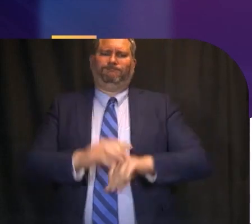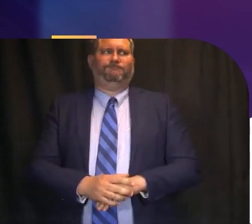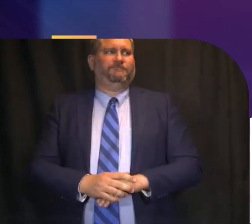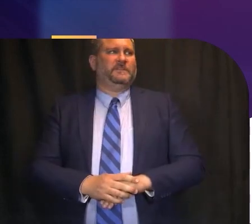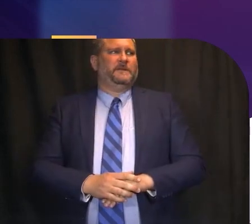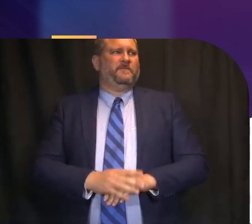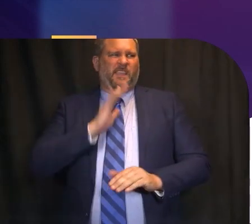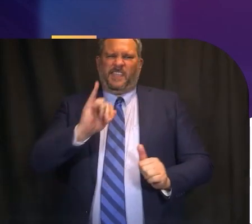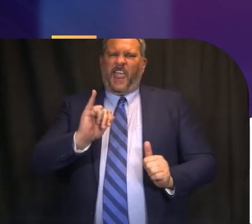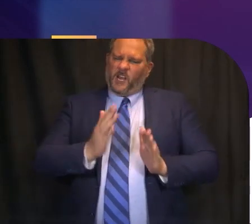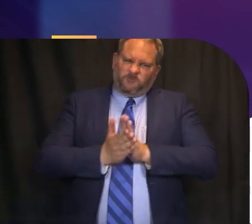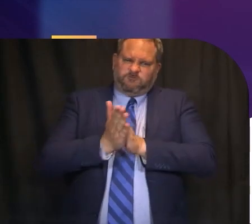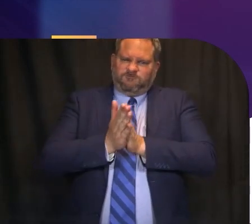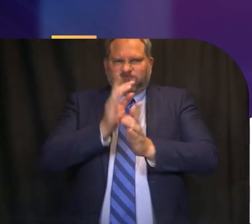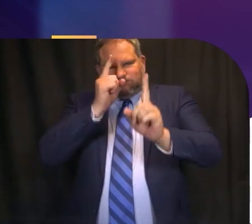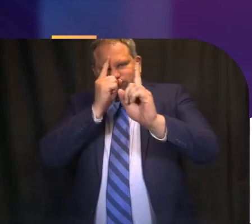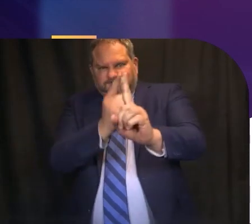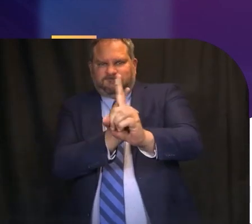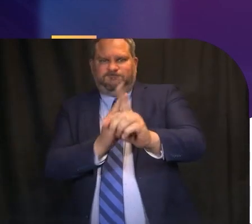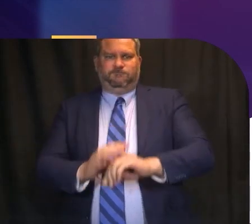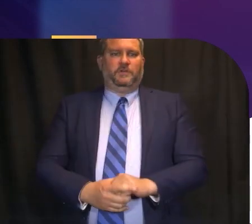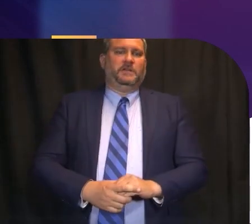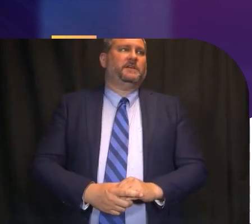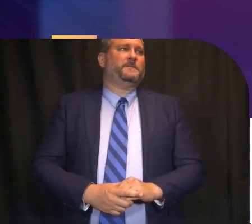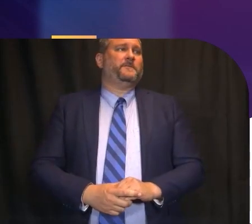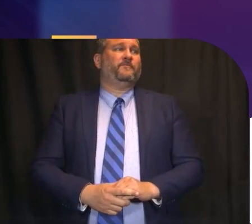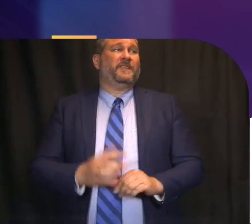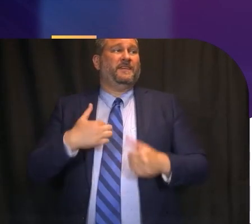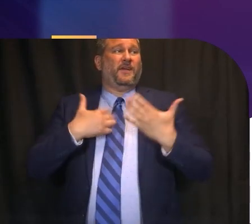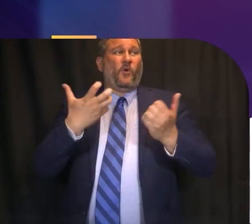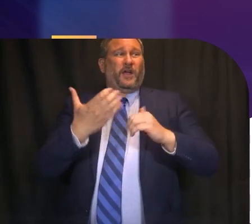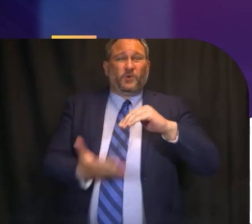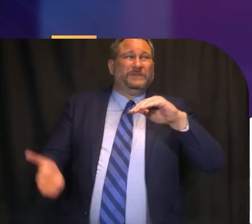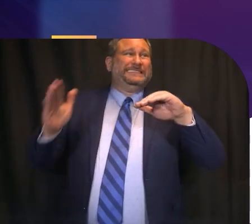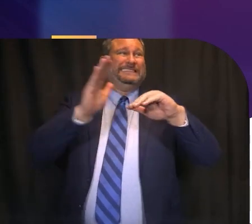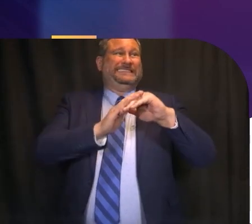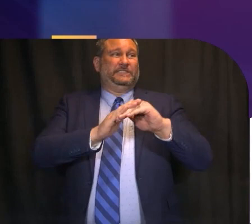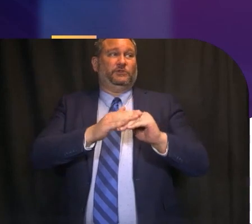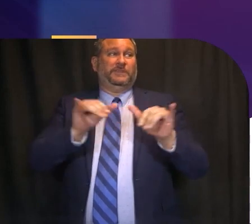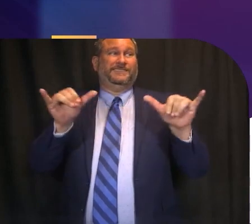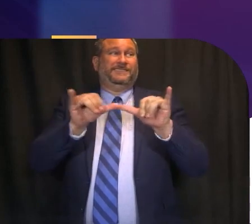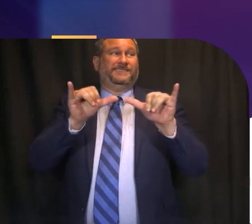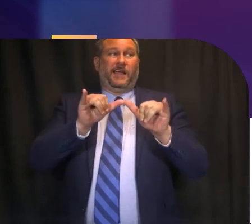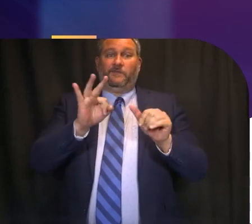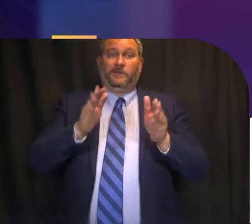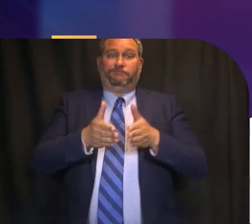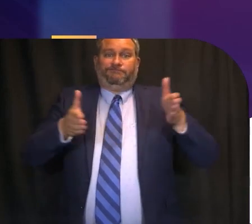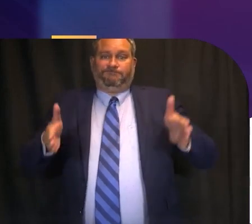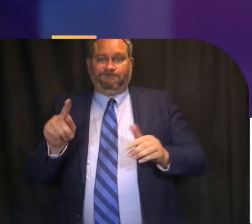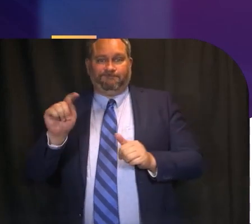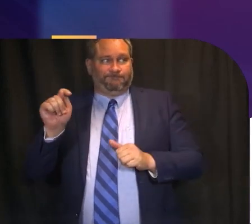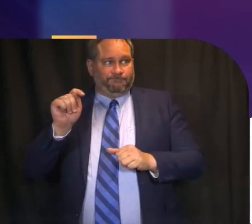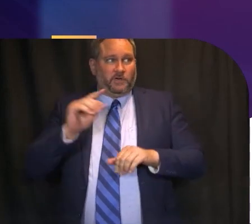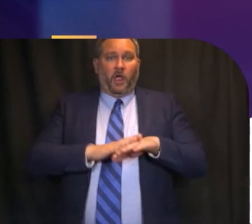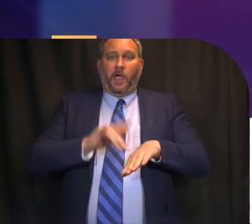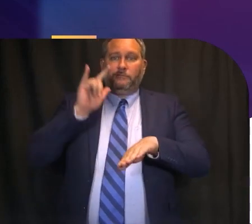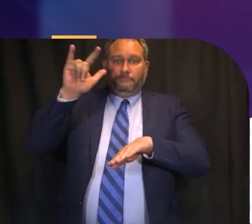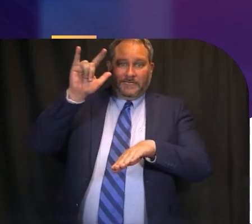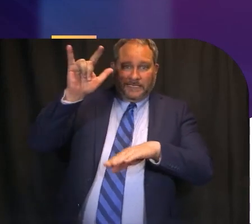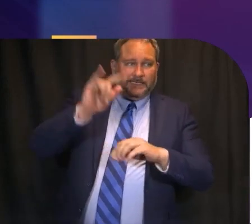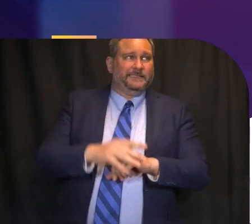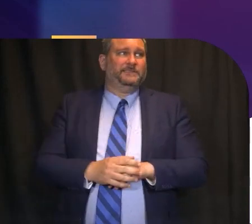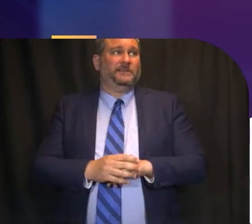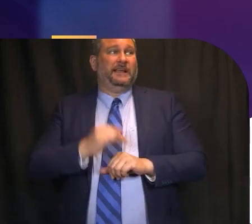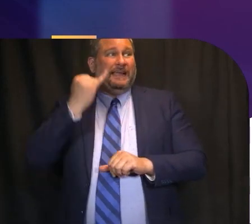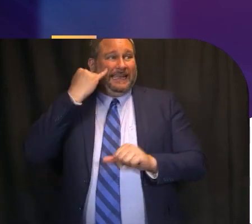increase the size of lavatories on single-aisle aircraft so passengers who use wheelchairs can better access them. And I would encourage everyone to review